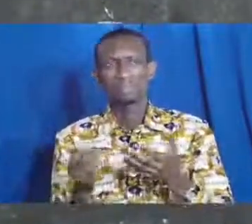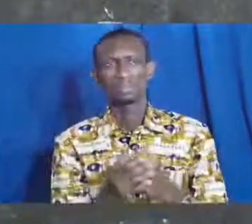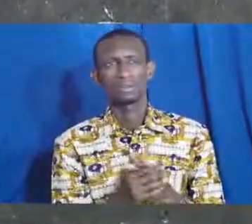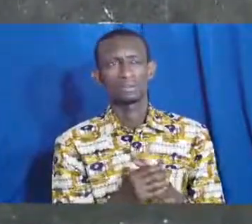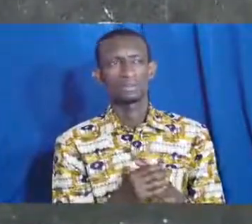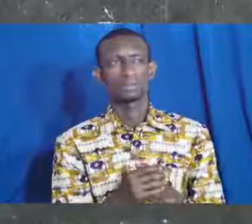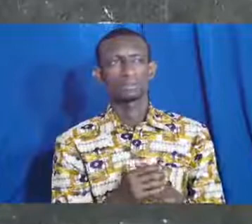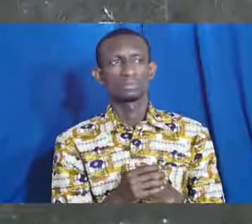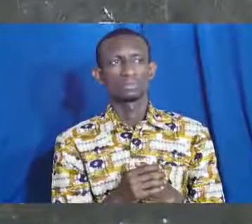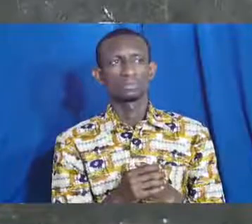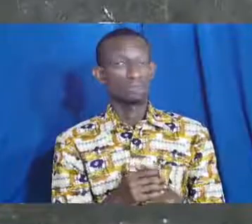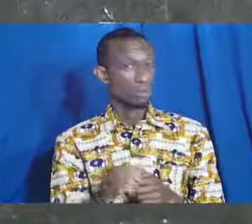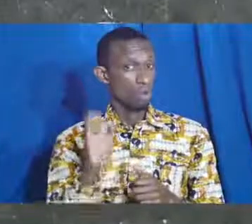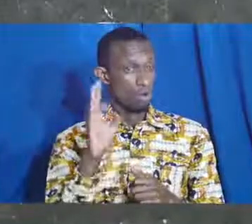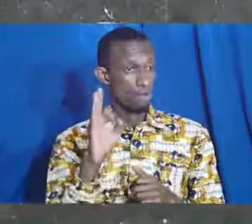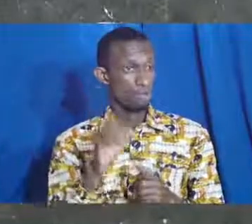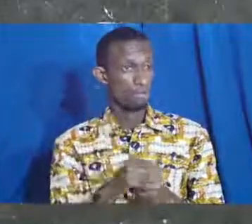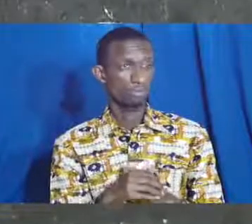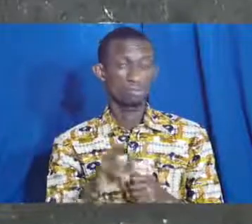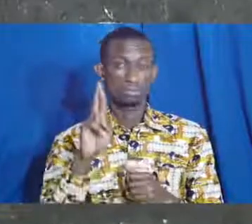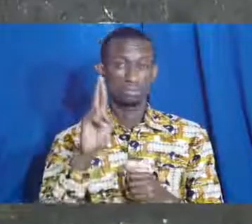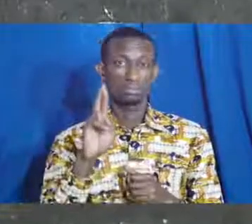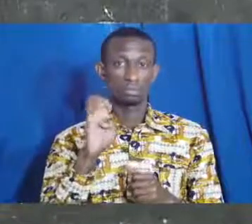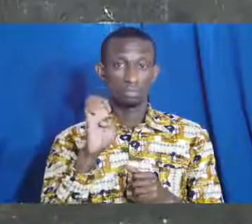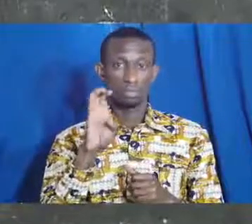type of reaction